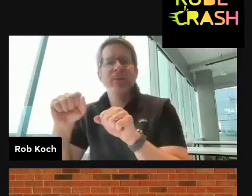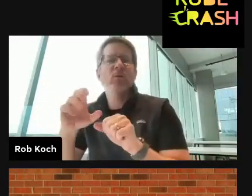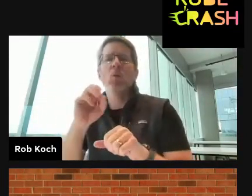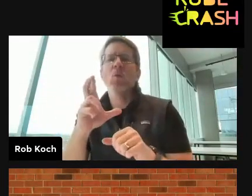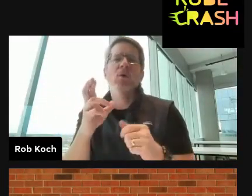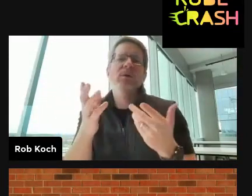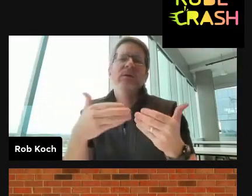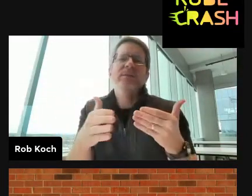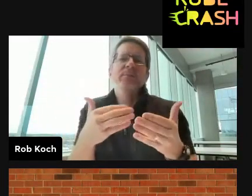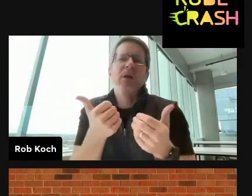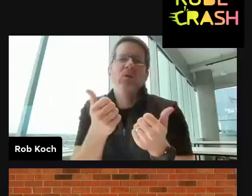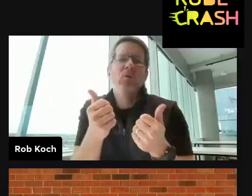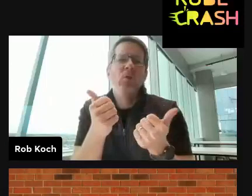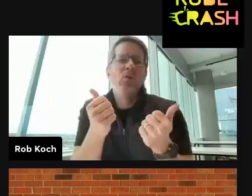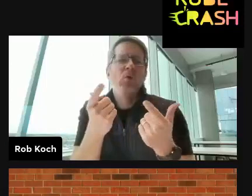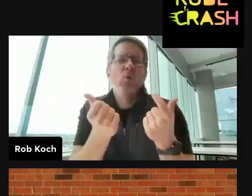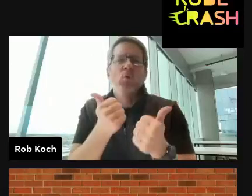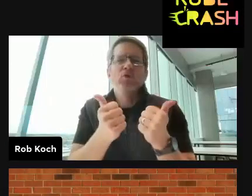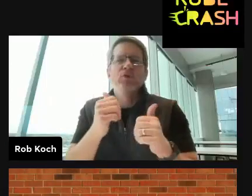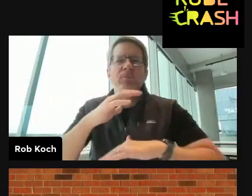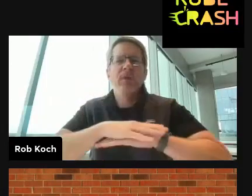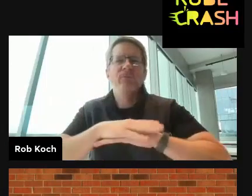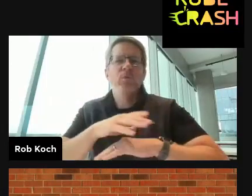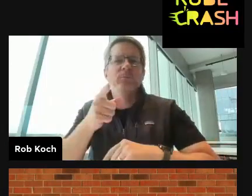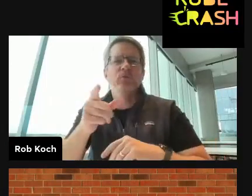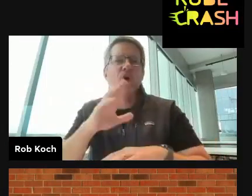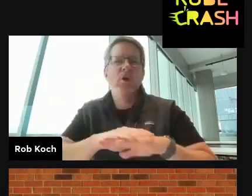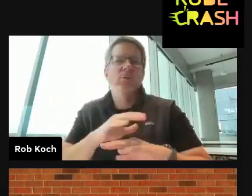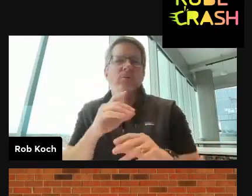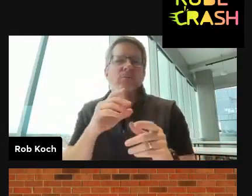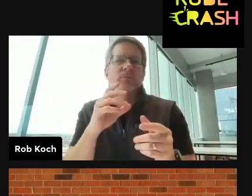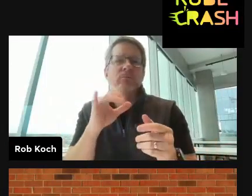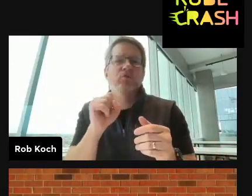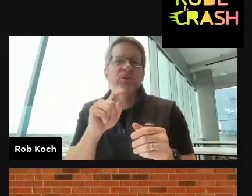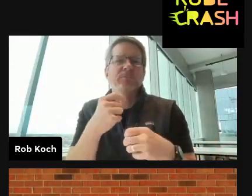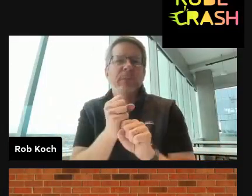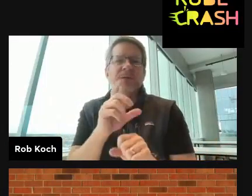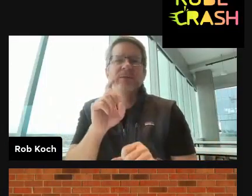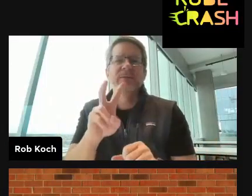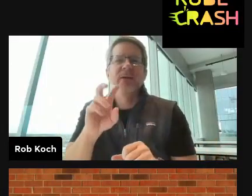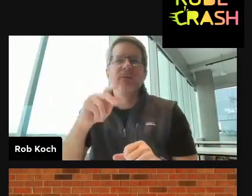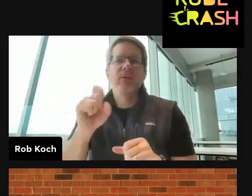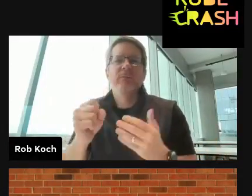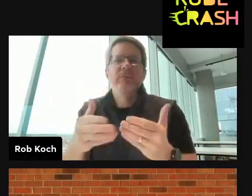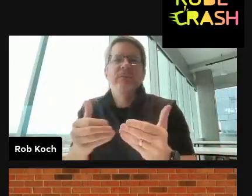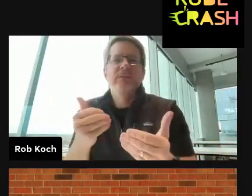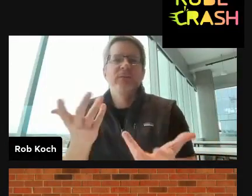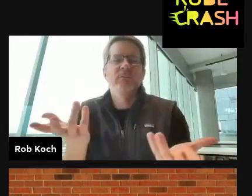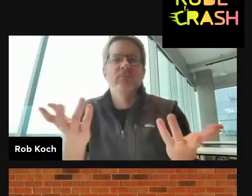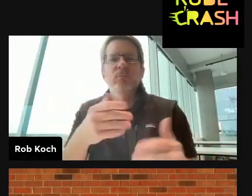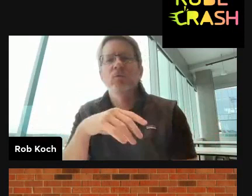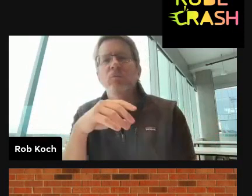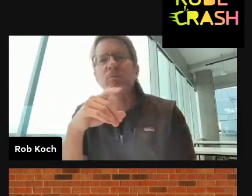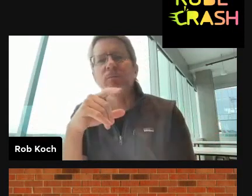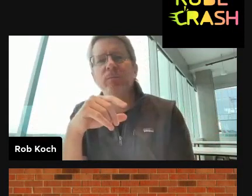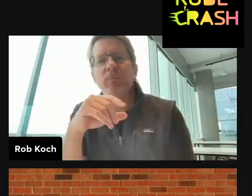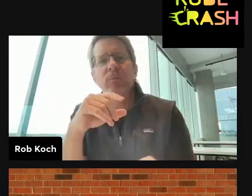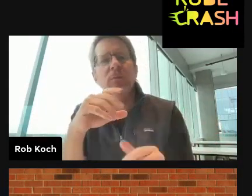in the first place and then have that capability? Or does it not matter which platform that you're on, making